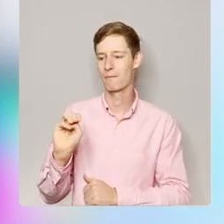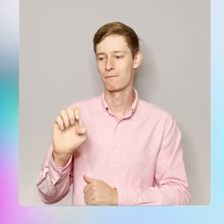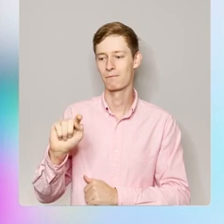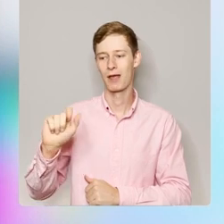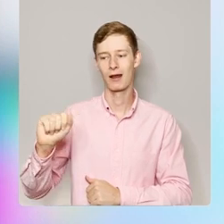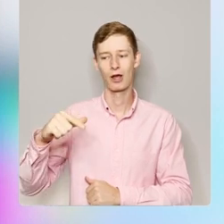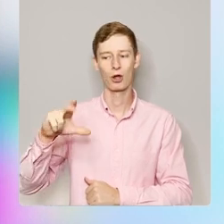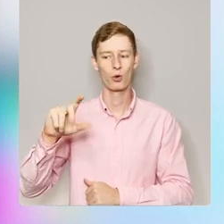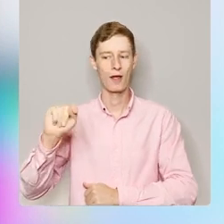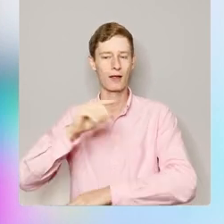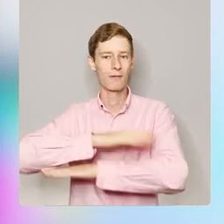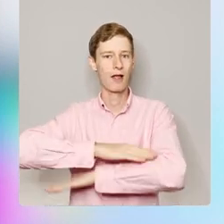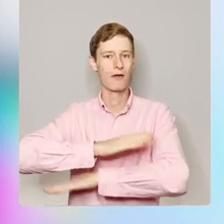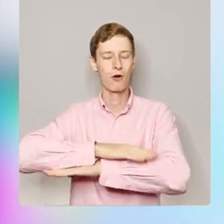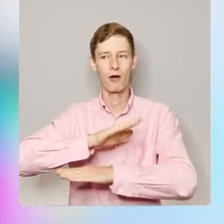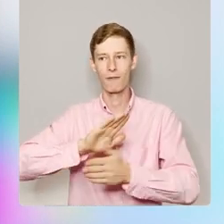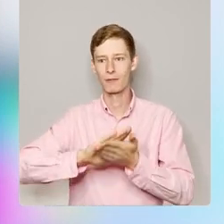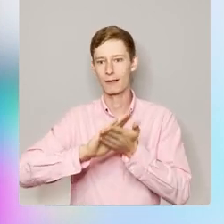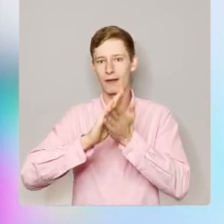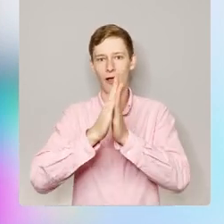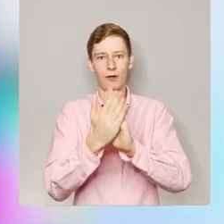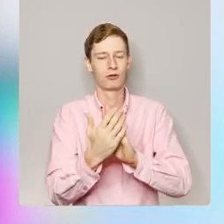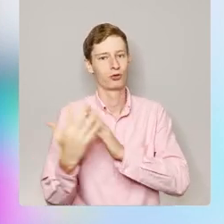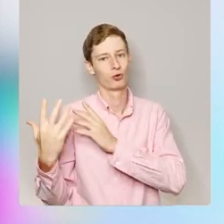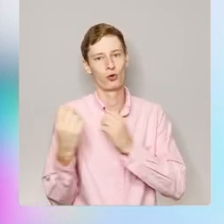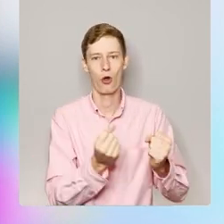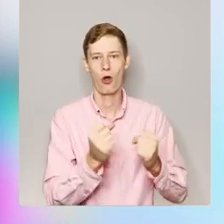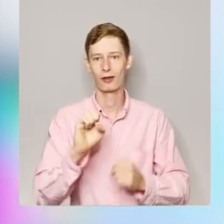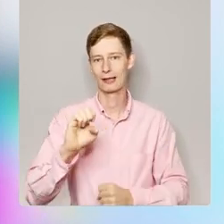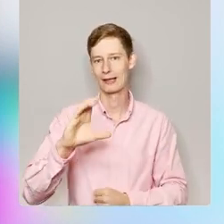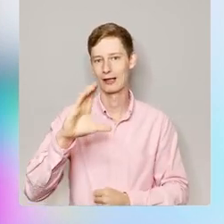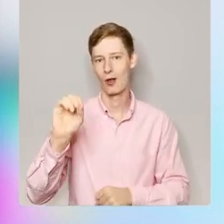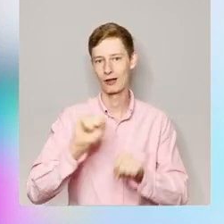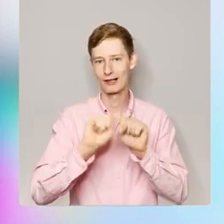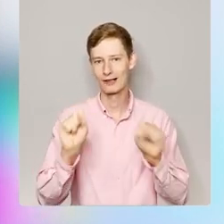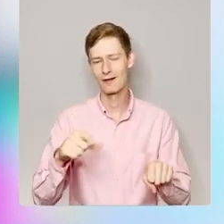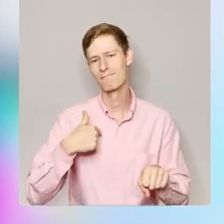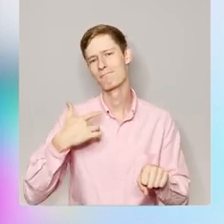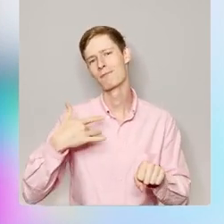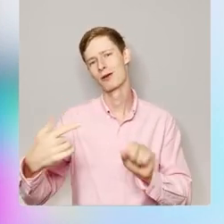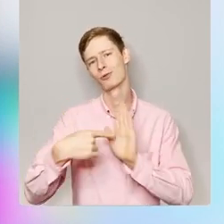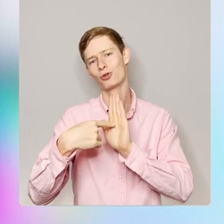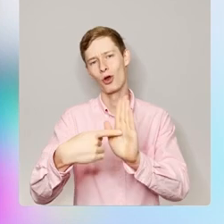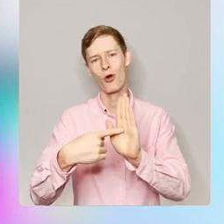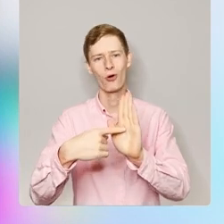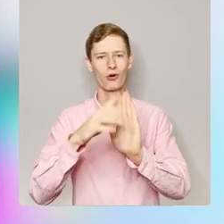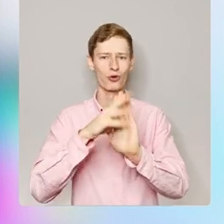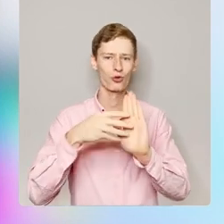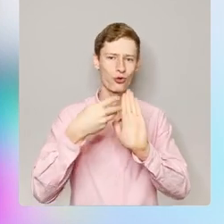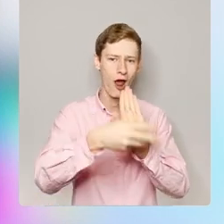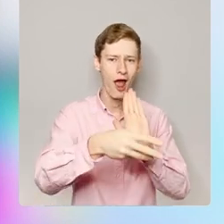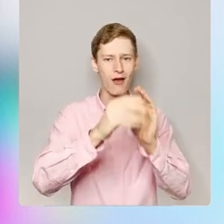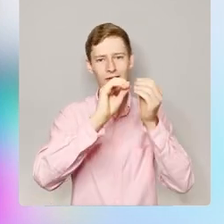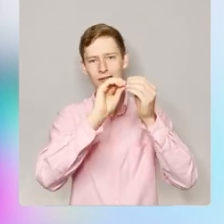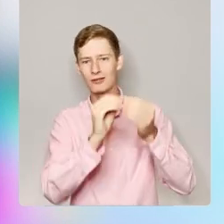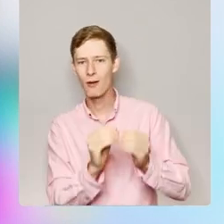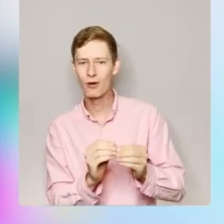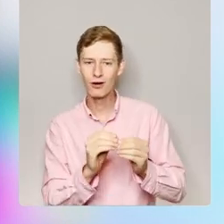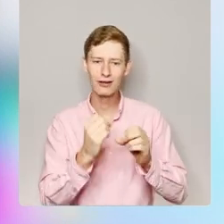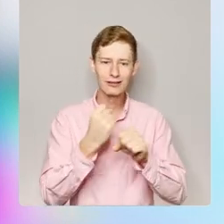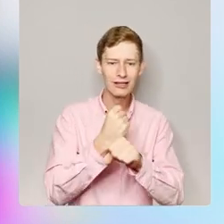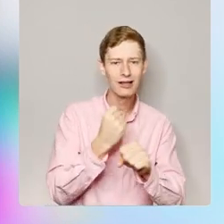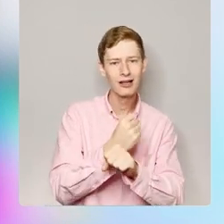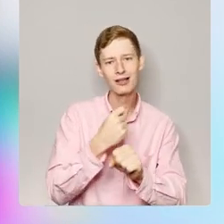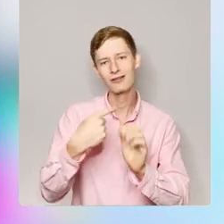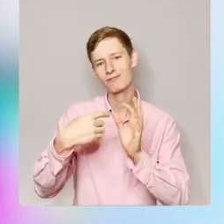Quest platform is developing into a viable ecosystem for developers. And I show some graphs, and I talk about how